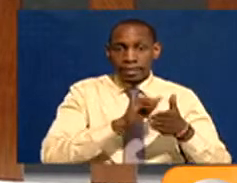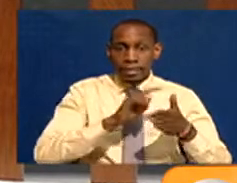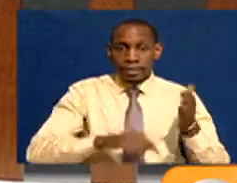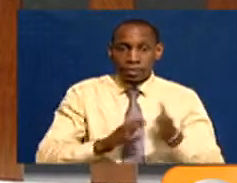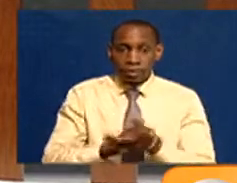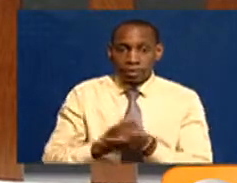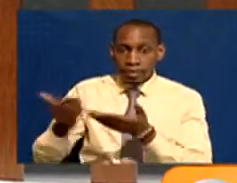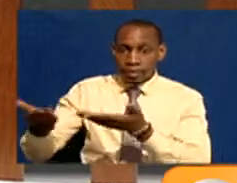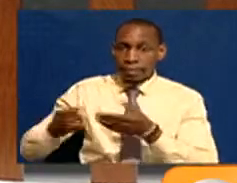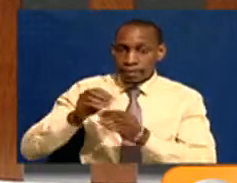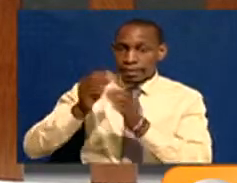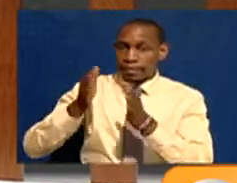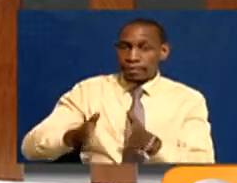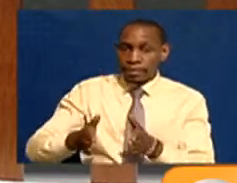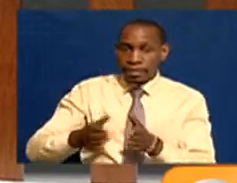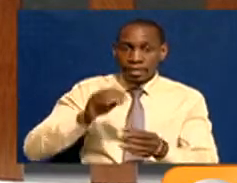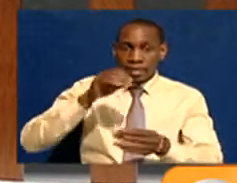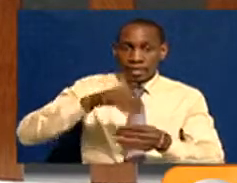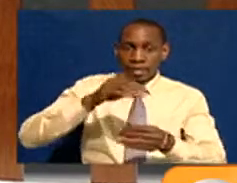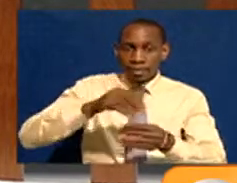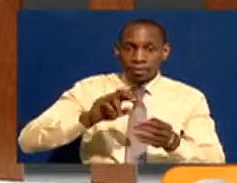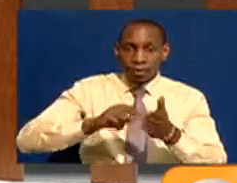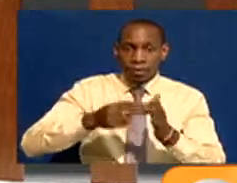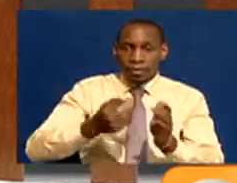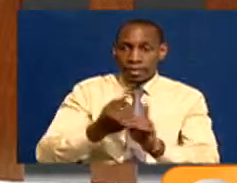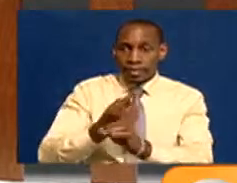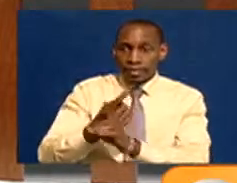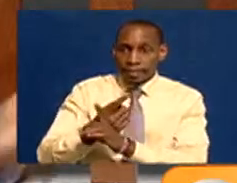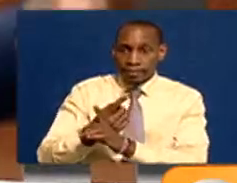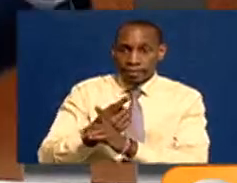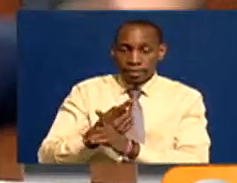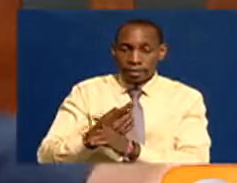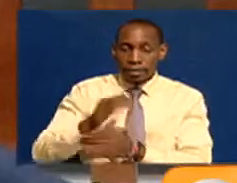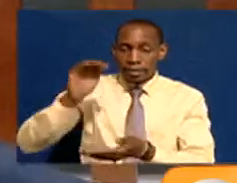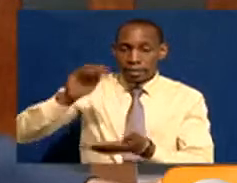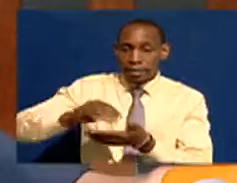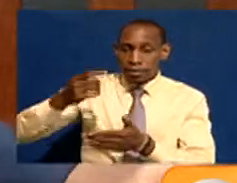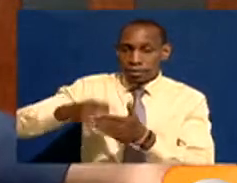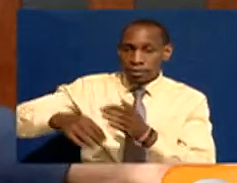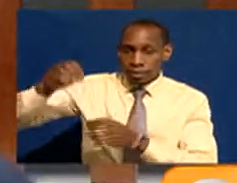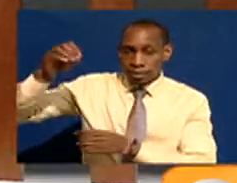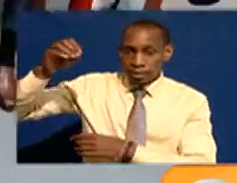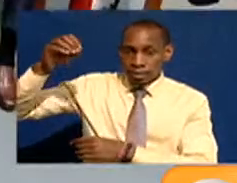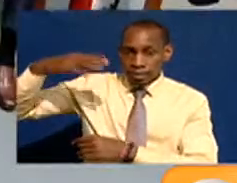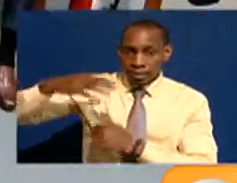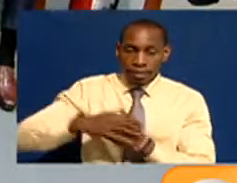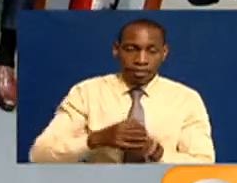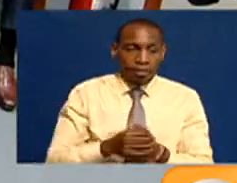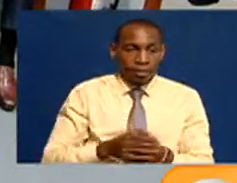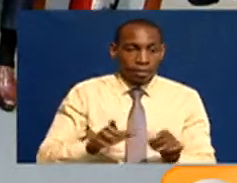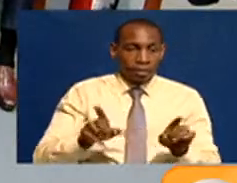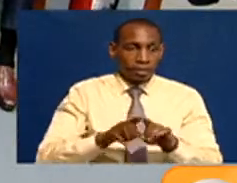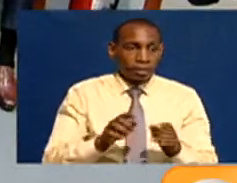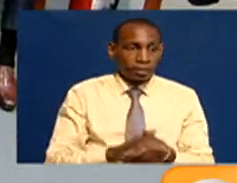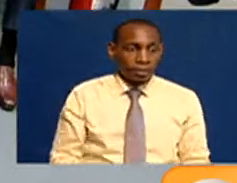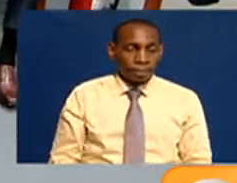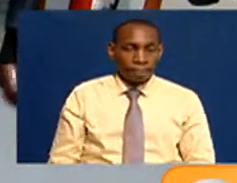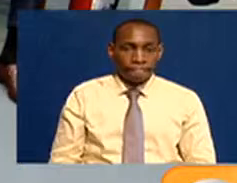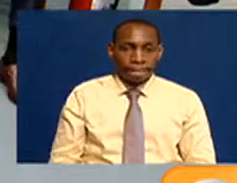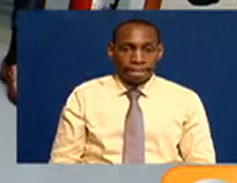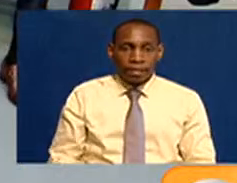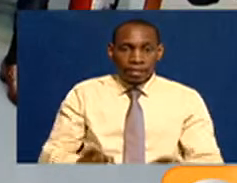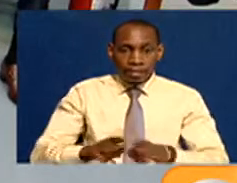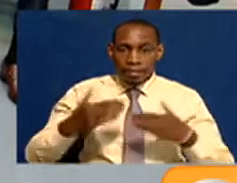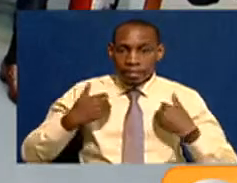to bring in investors to invest in our water project, to invest in our energy project. And his to water in our will hospitals. Contribute to buy primary health care.